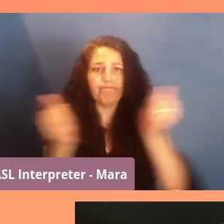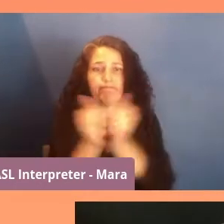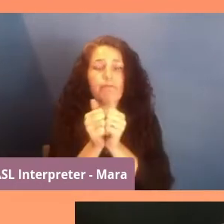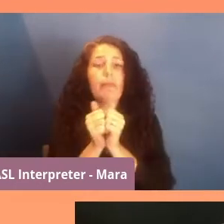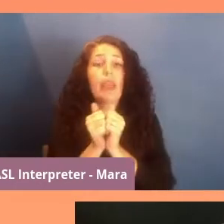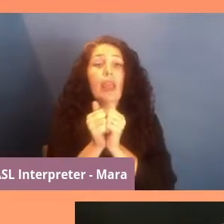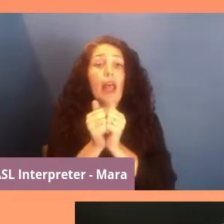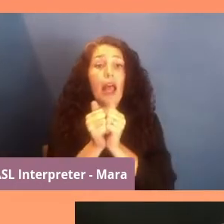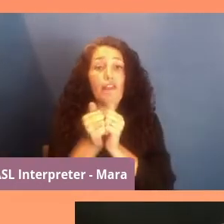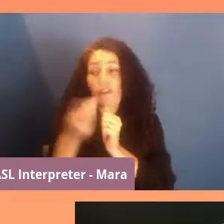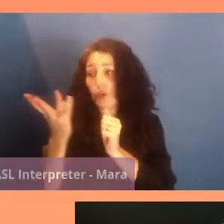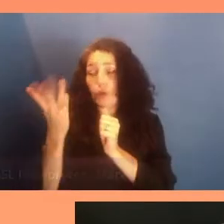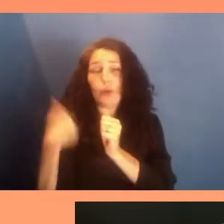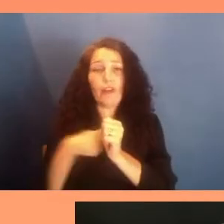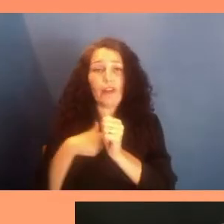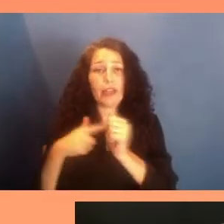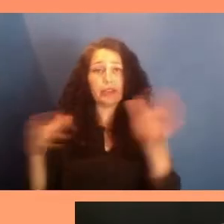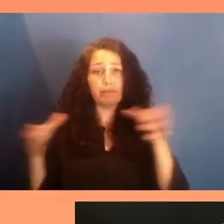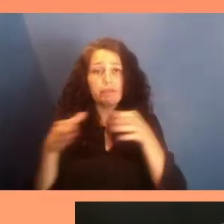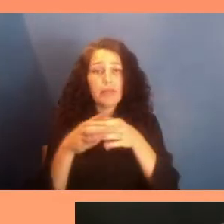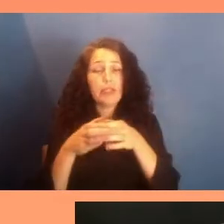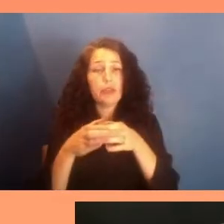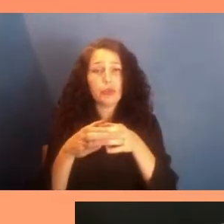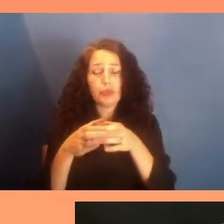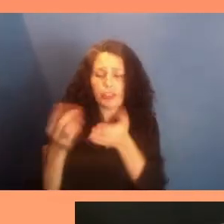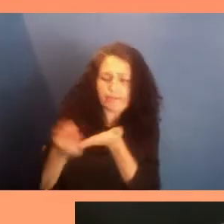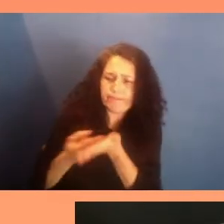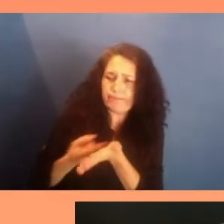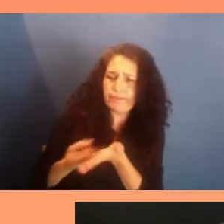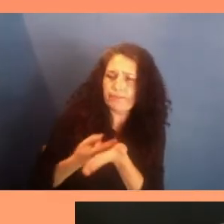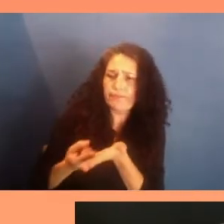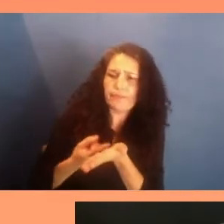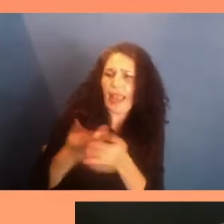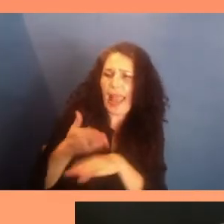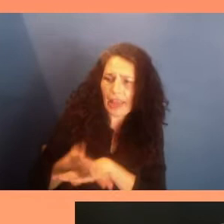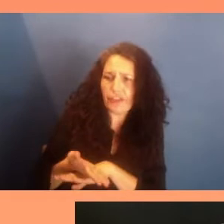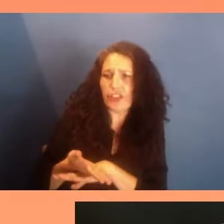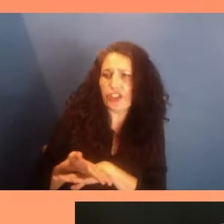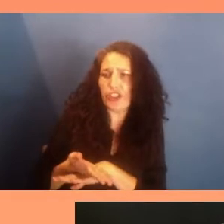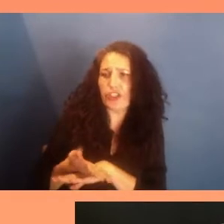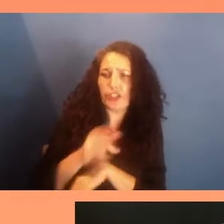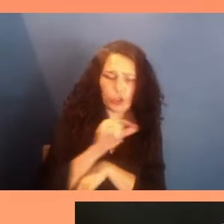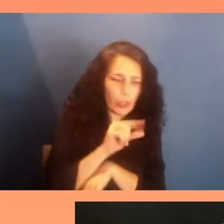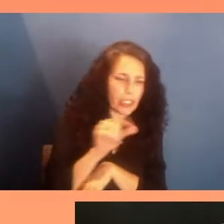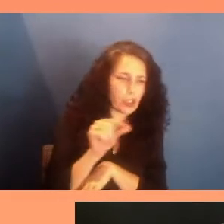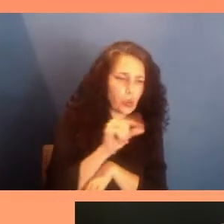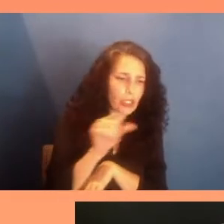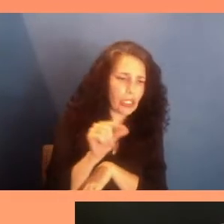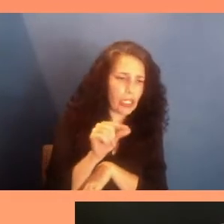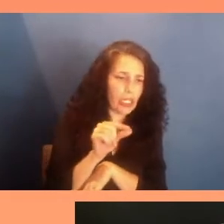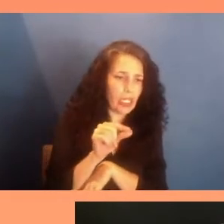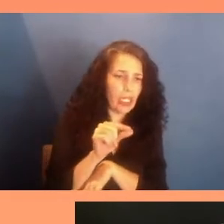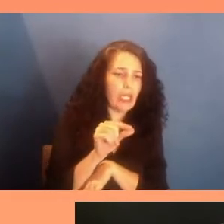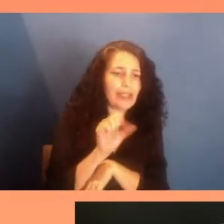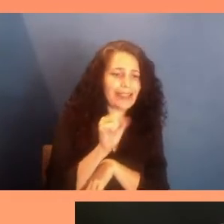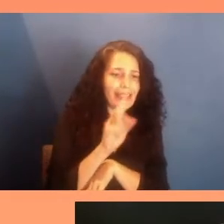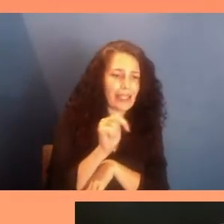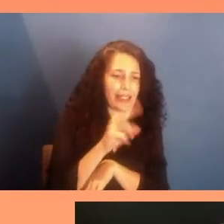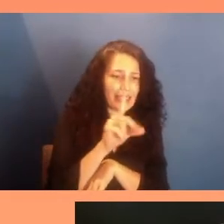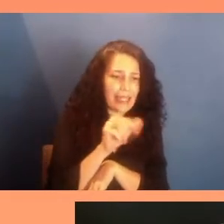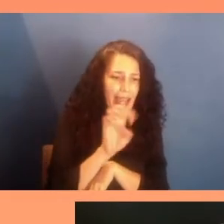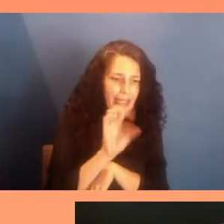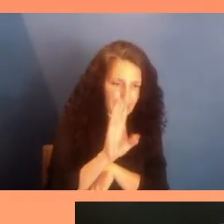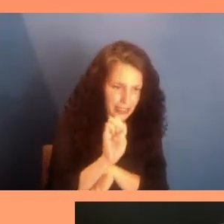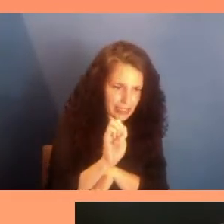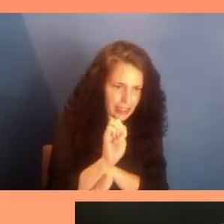So a few of us came together to debrief the 2020 Sundance Film Festival